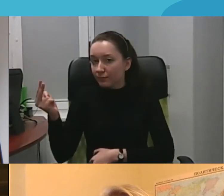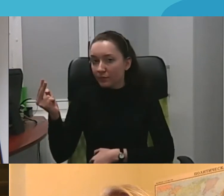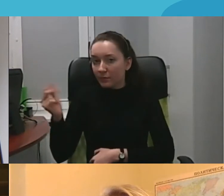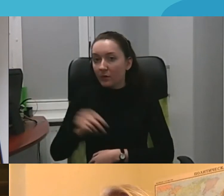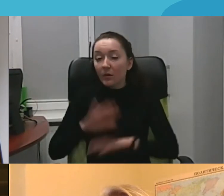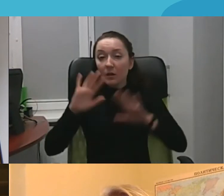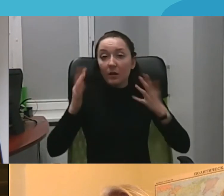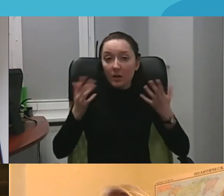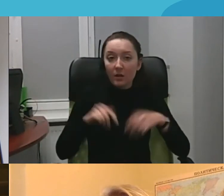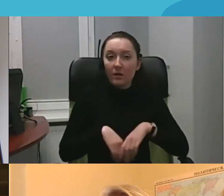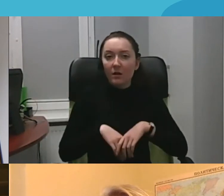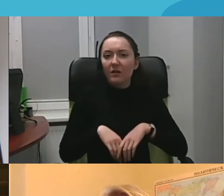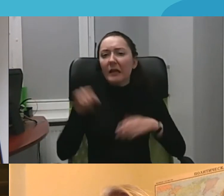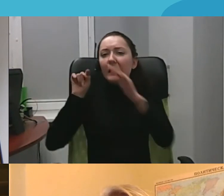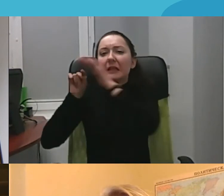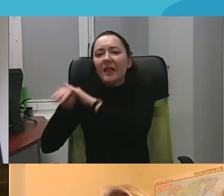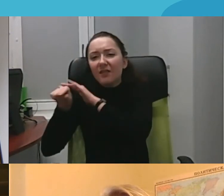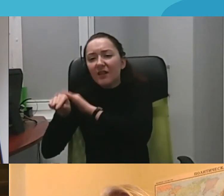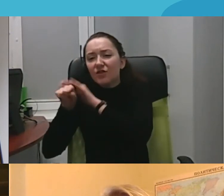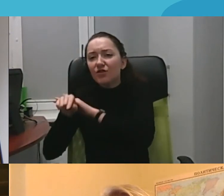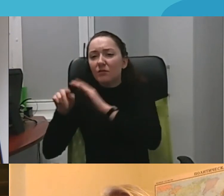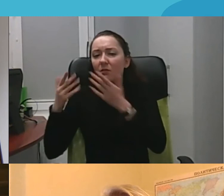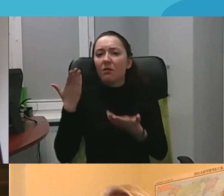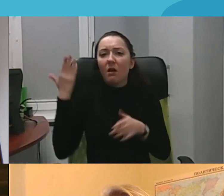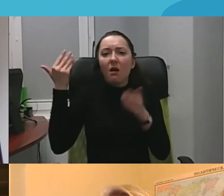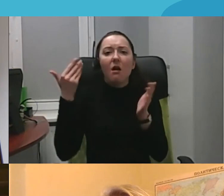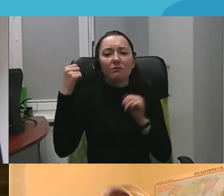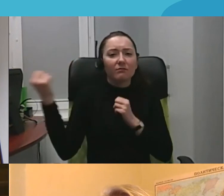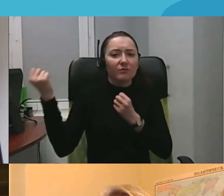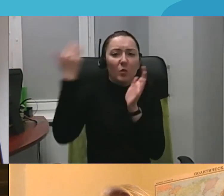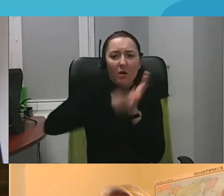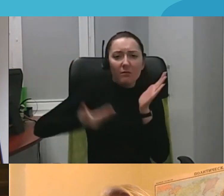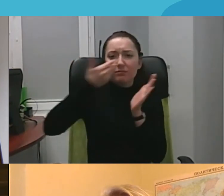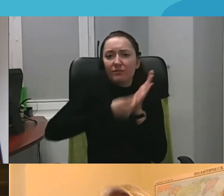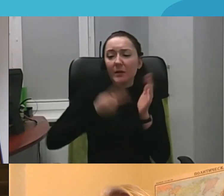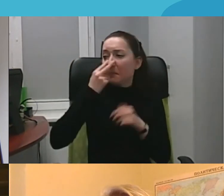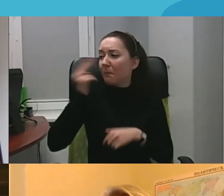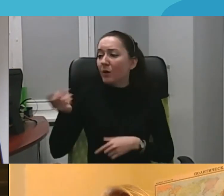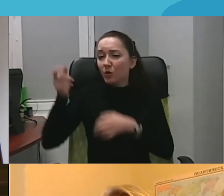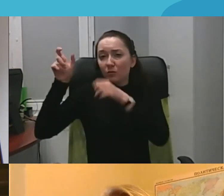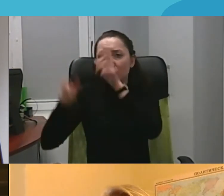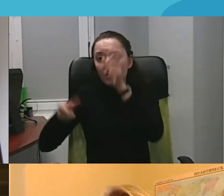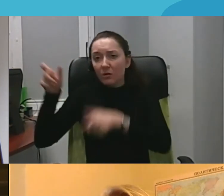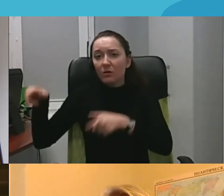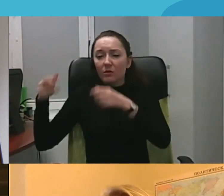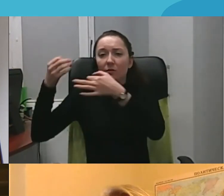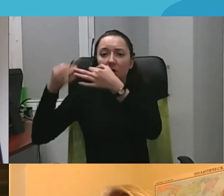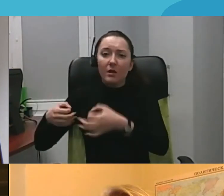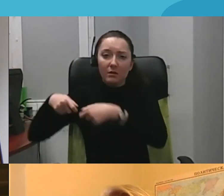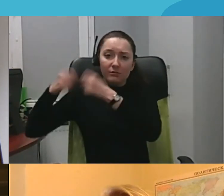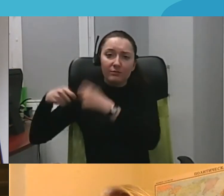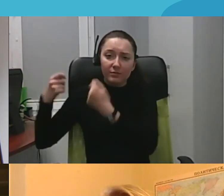we are raising issues of human rights and the rule of law. This is the obligation by the state's